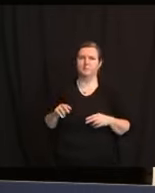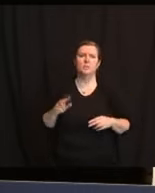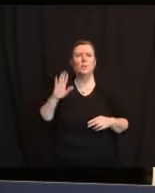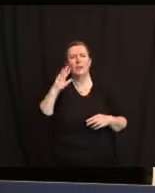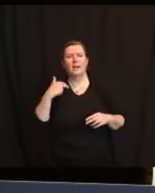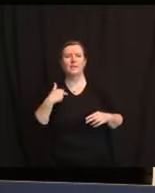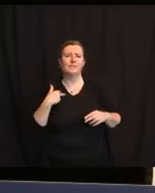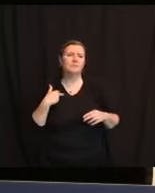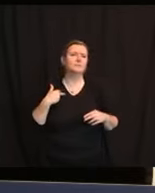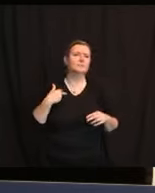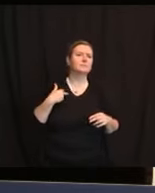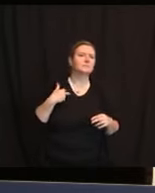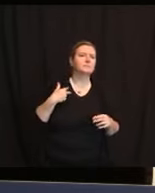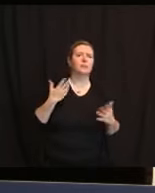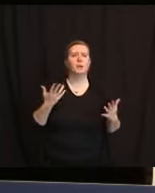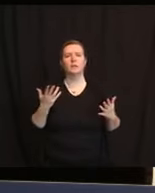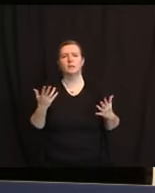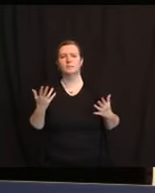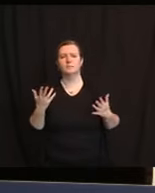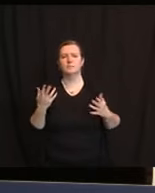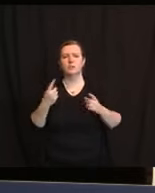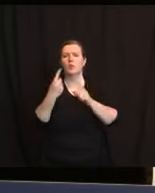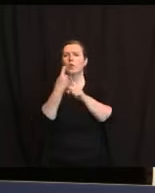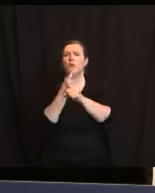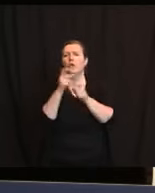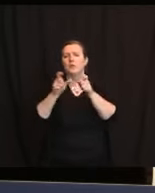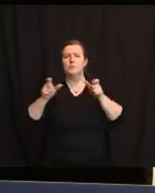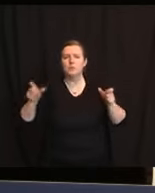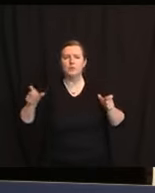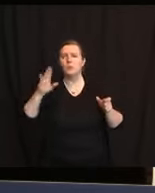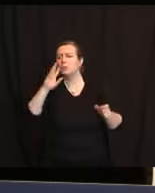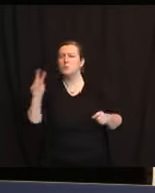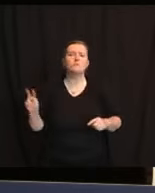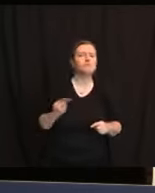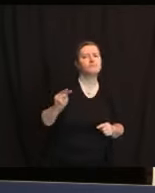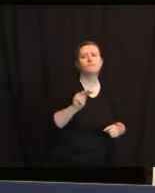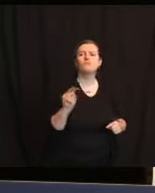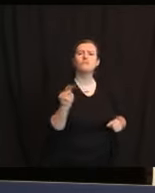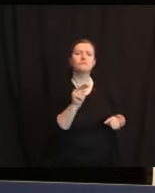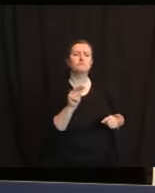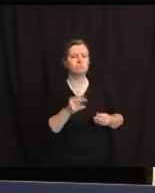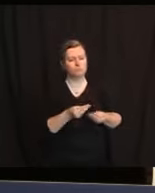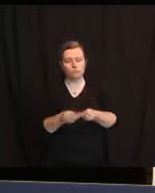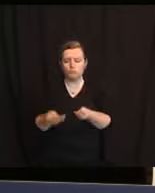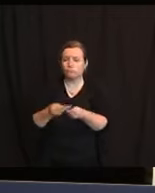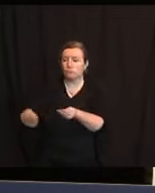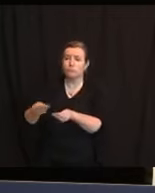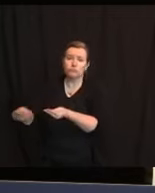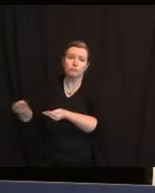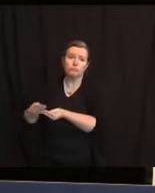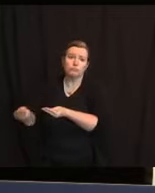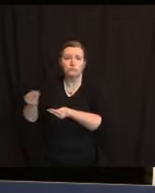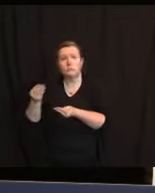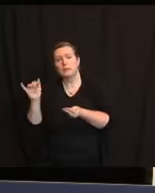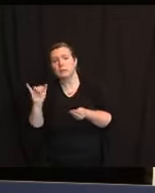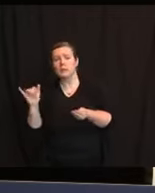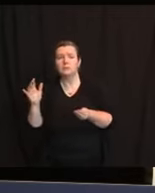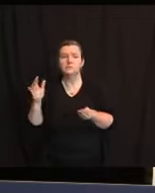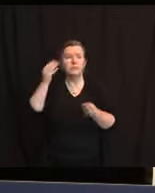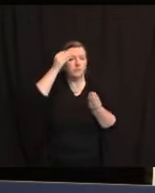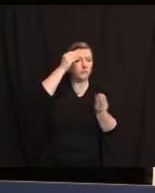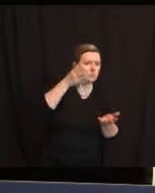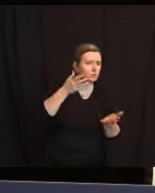ambassadors up there that are going to be passing out materials, just giving people notification on